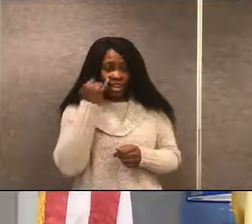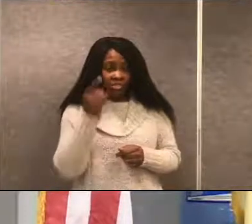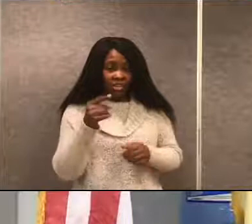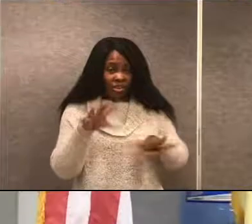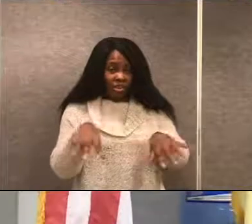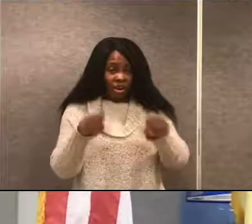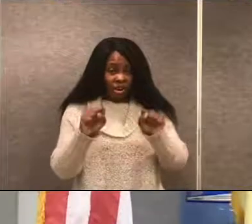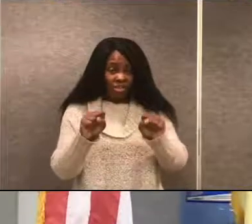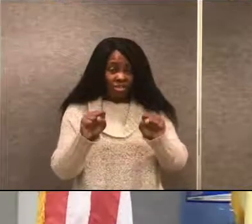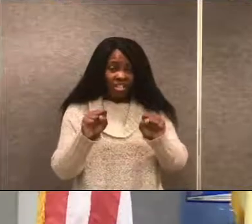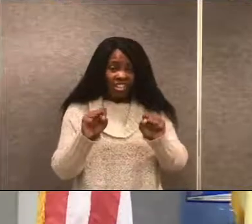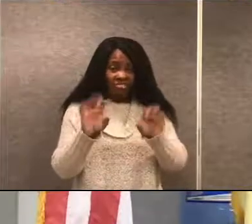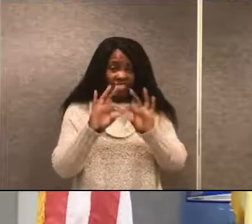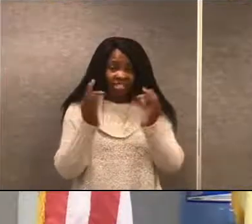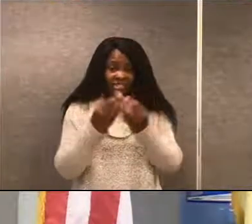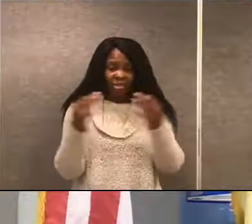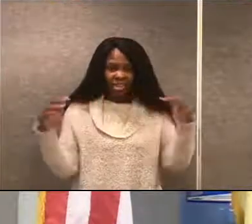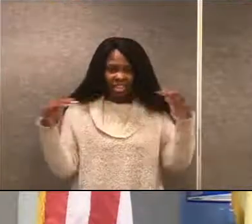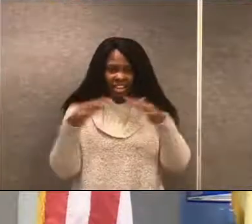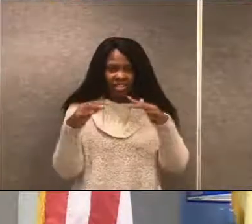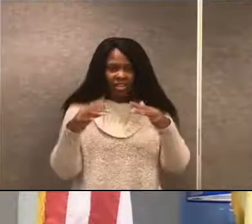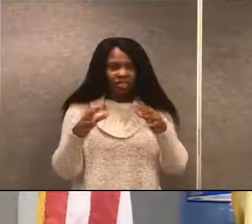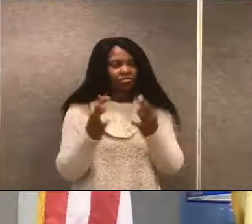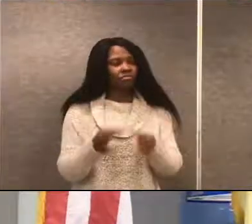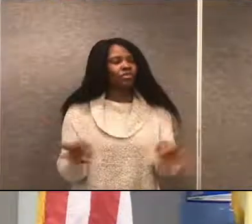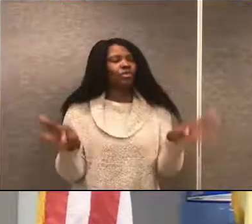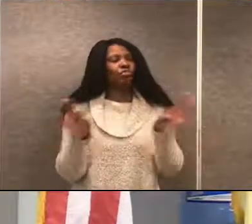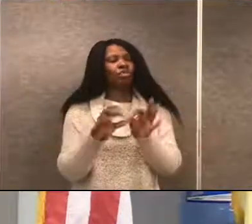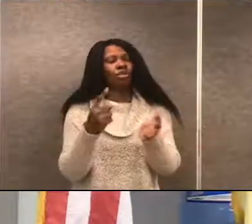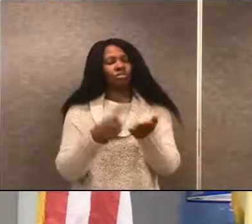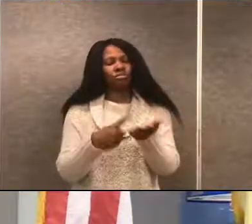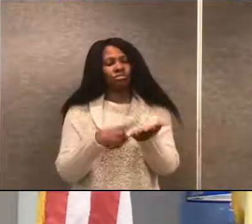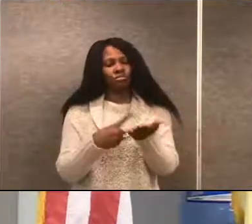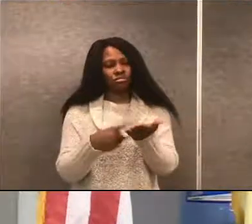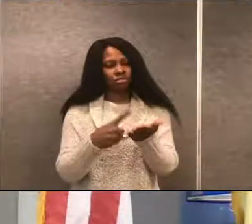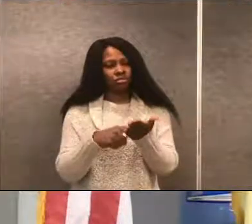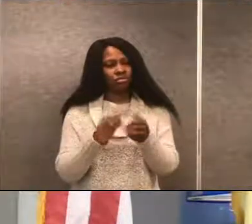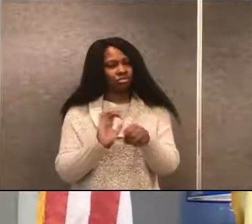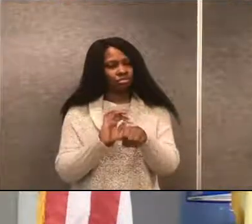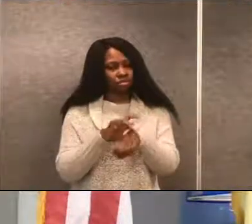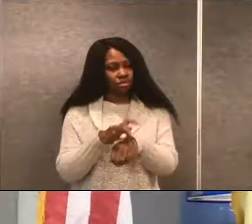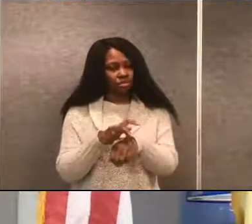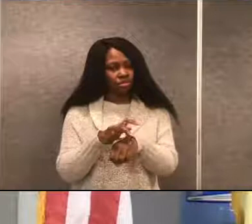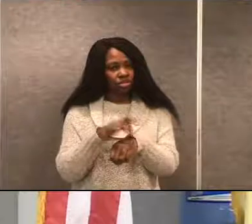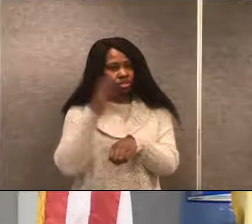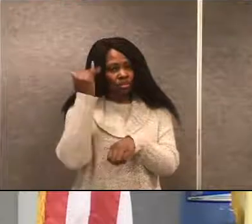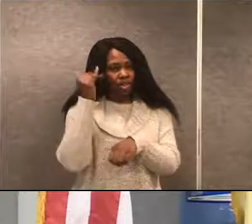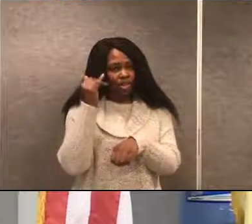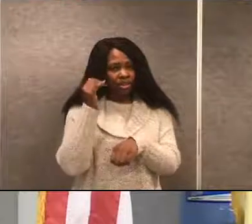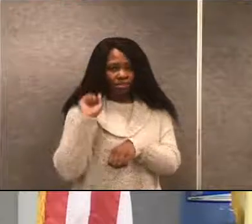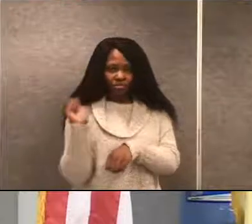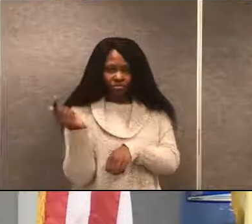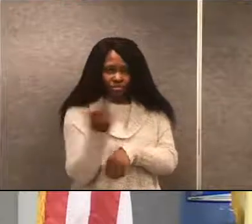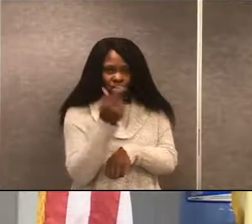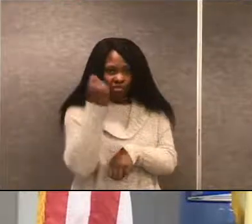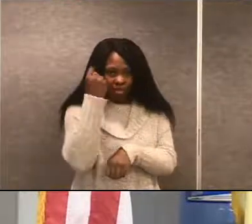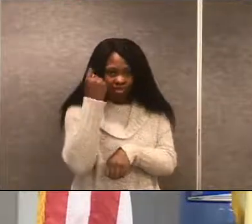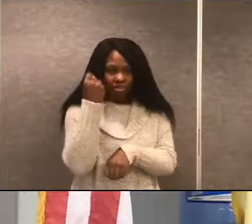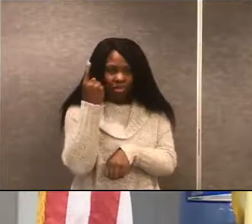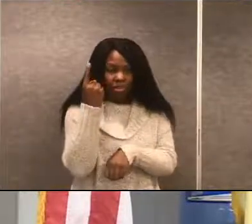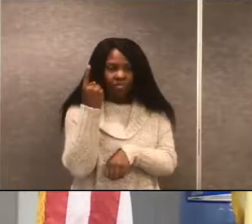it's important to really have these discussions early with the individuals that you're looking to invite so that you all are on the same page well